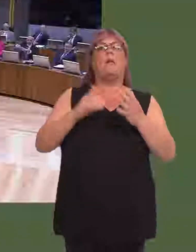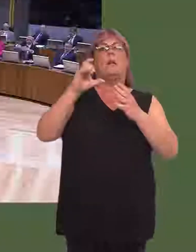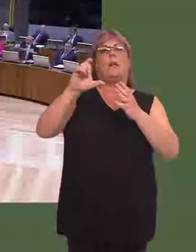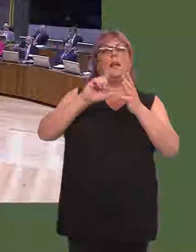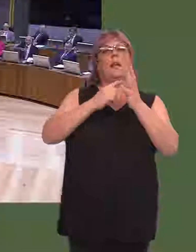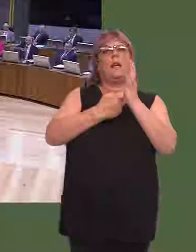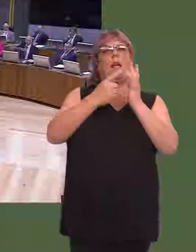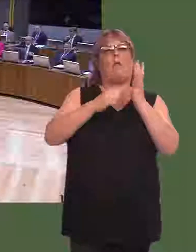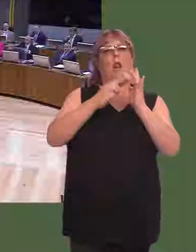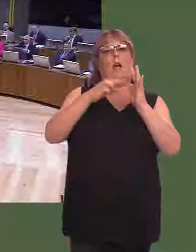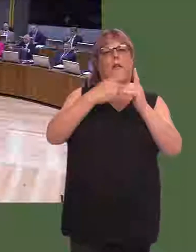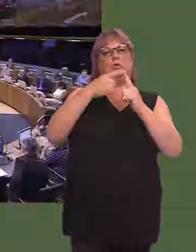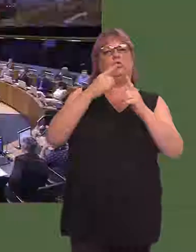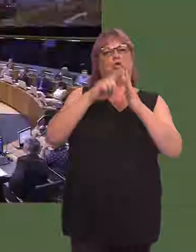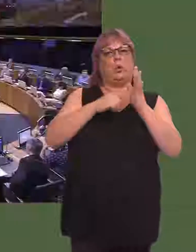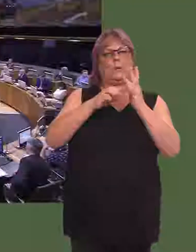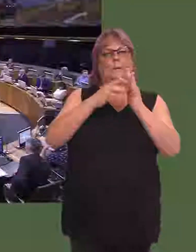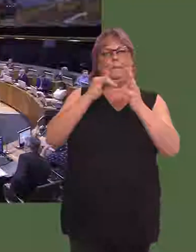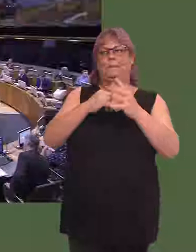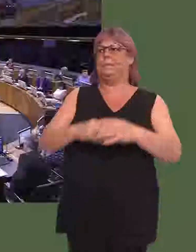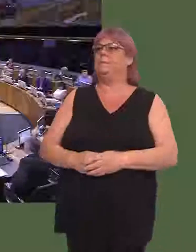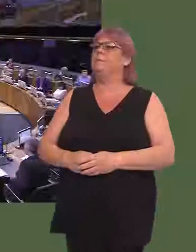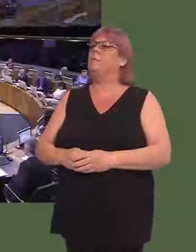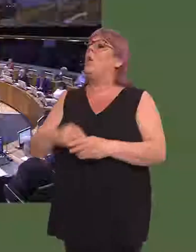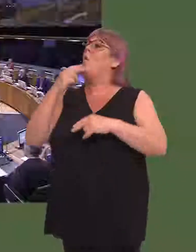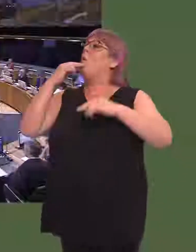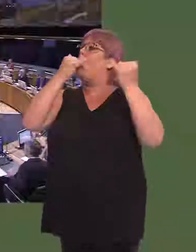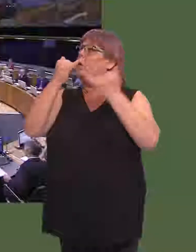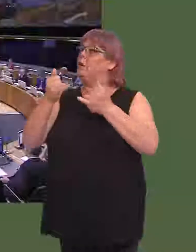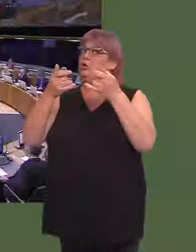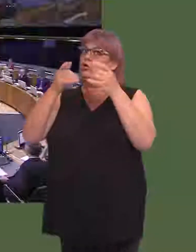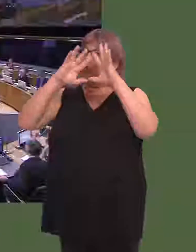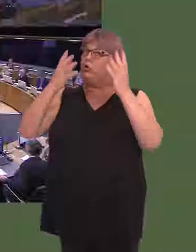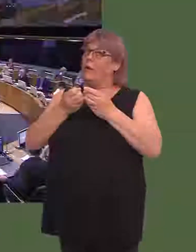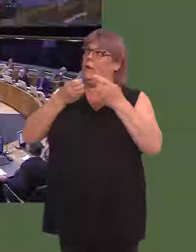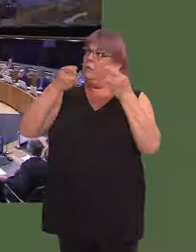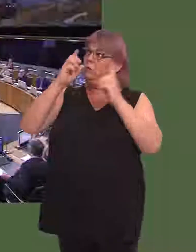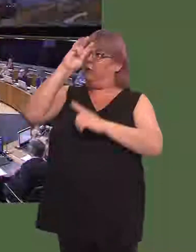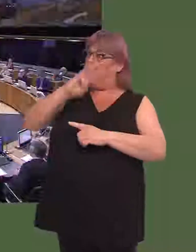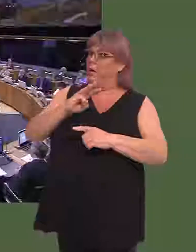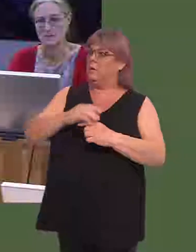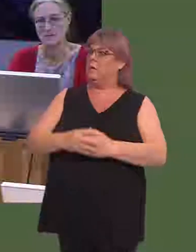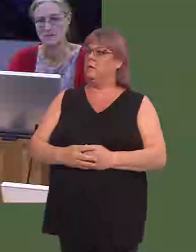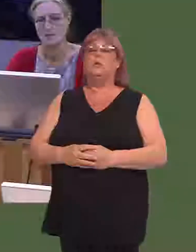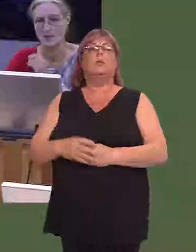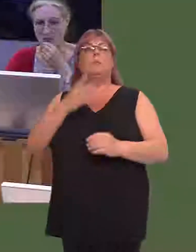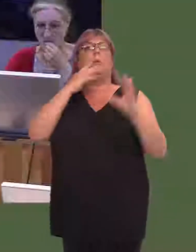Leader of the UKIP group, Caroline Jones. Mr. Minister, the outgoing Auditor General for Wales has been highly